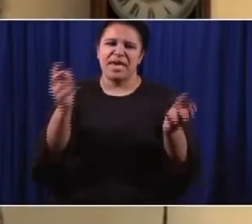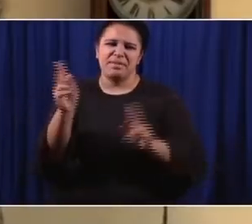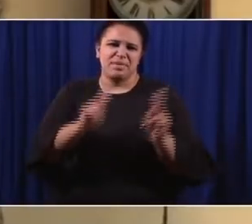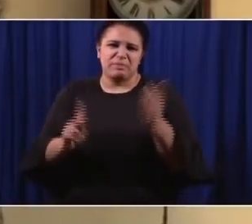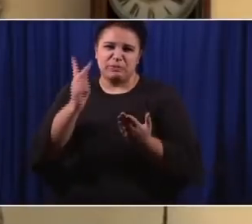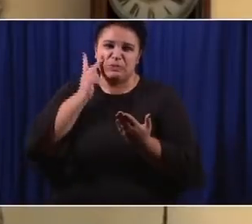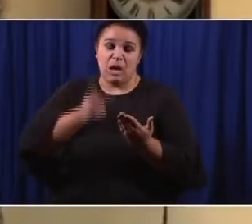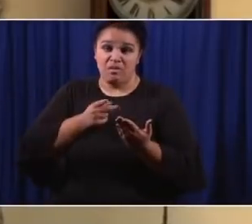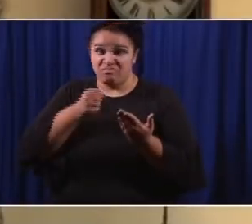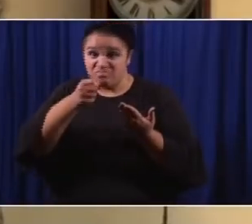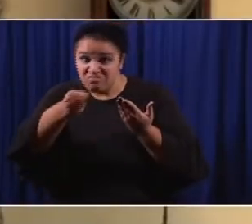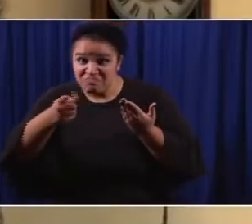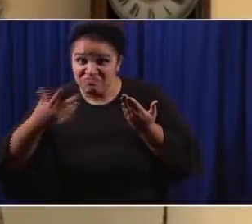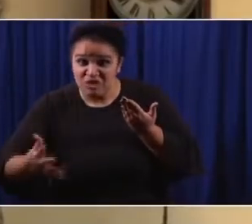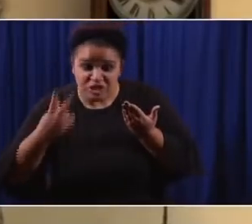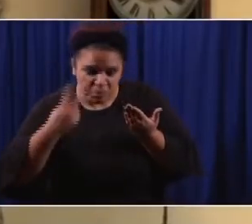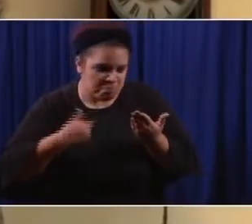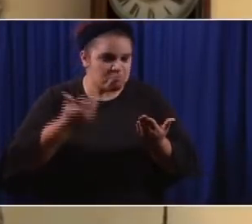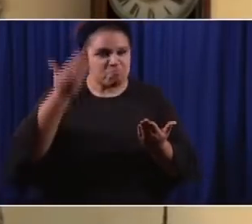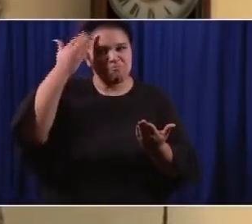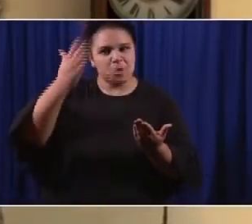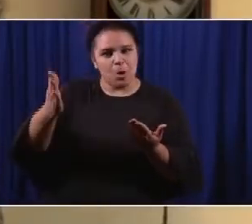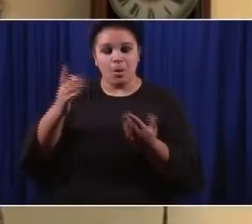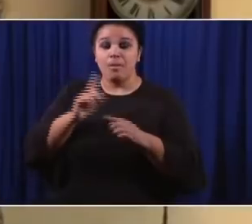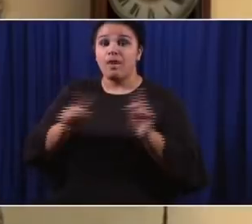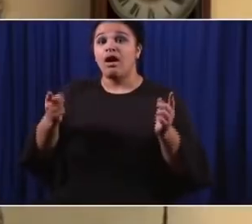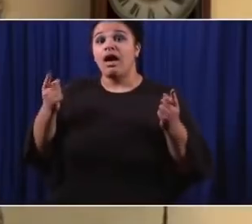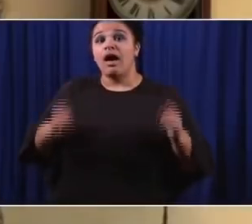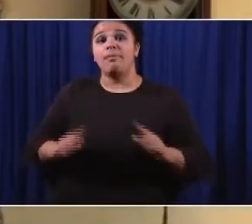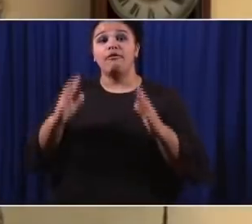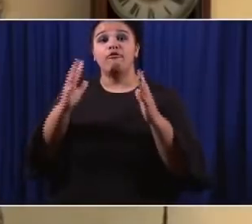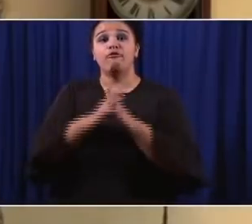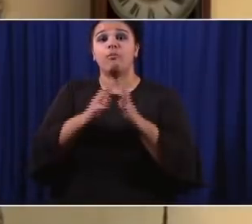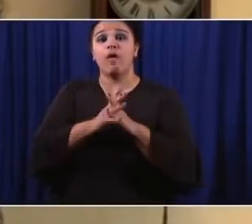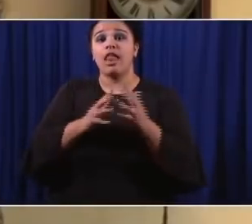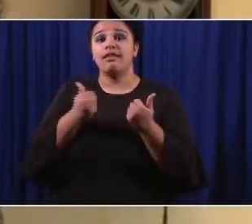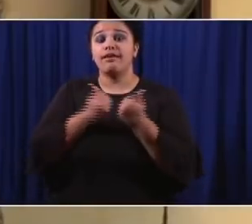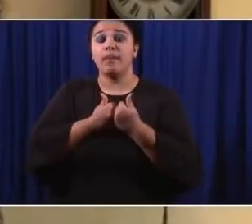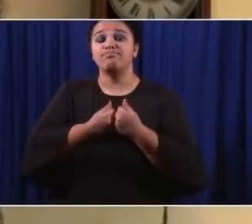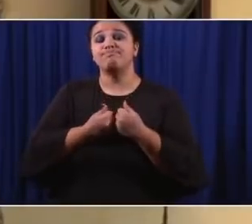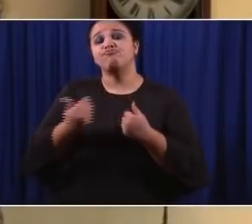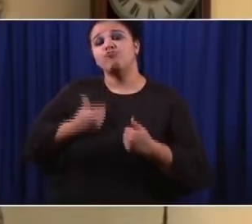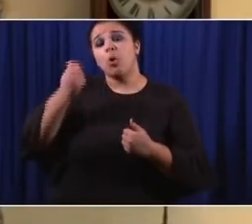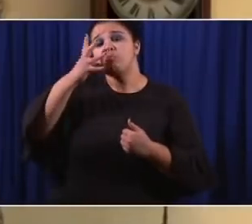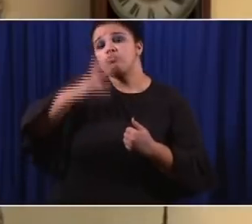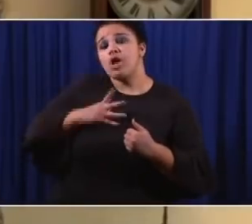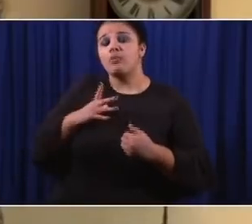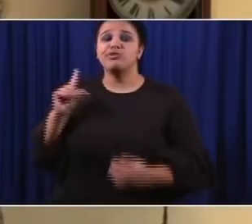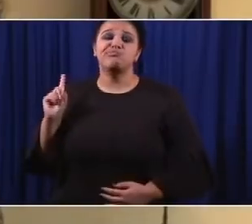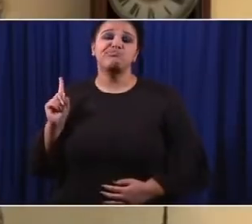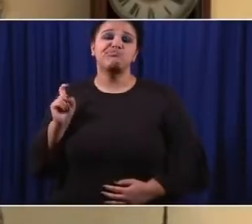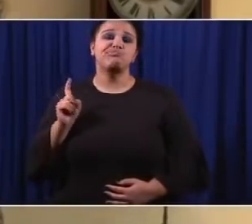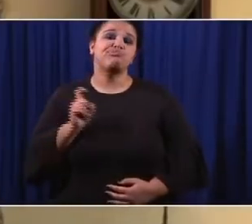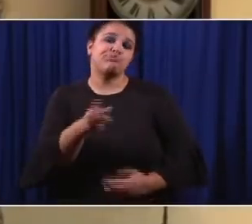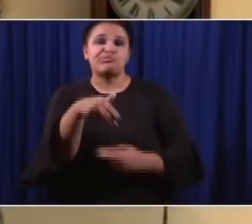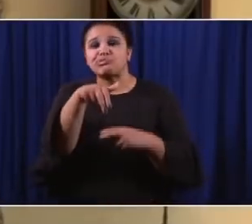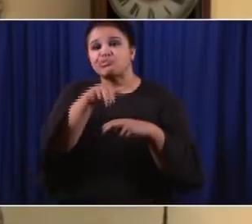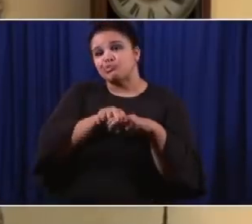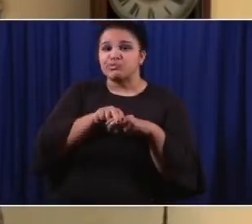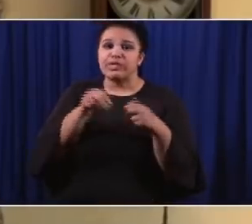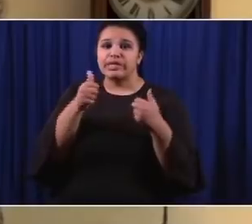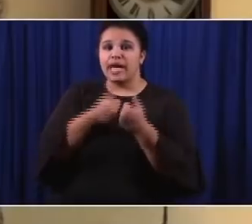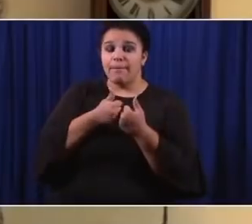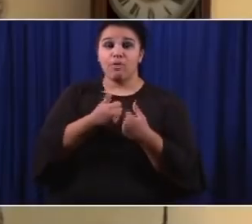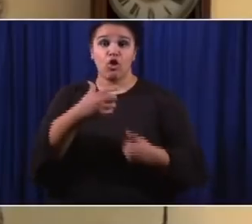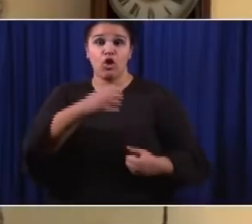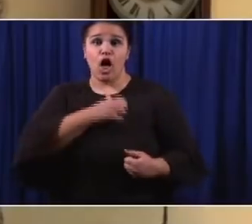football game, excuse me, where a young woman was attending the game, was approached by law enforcement in the stands because she was not